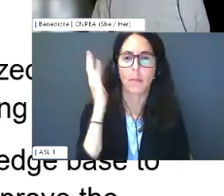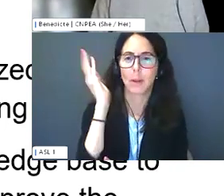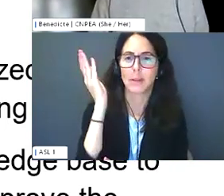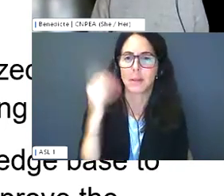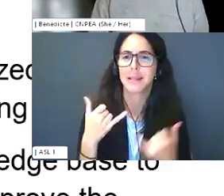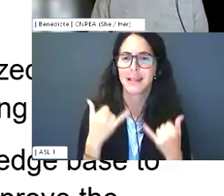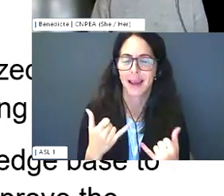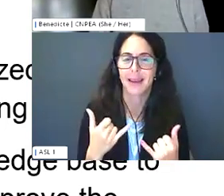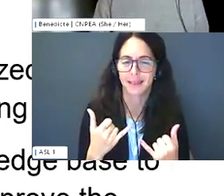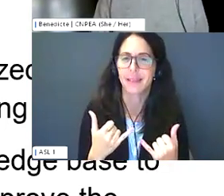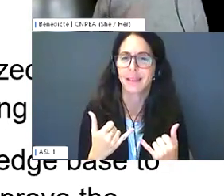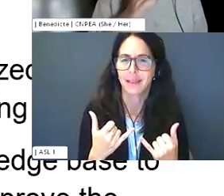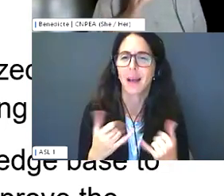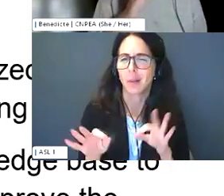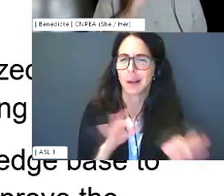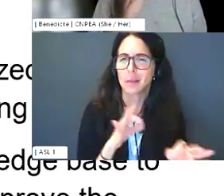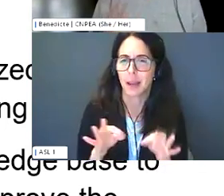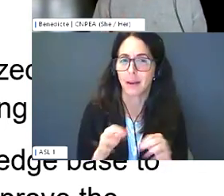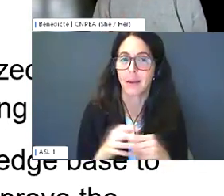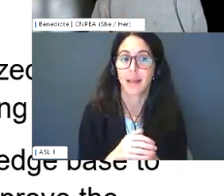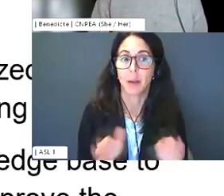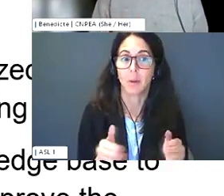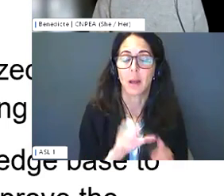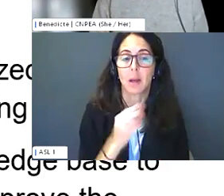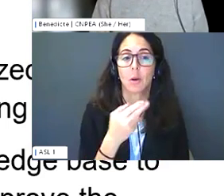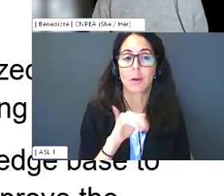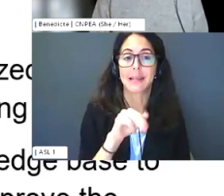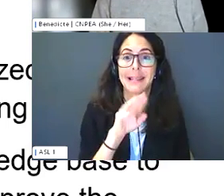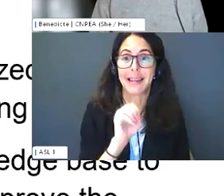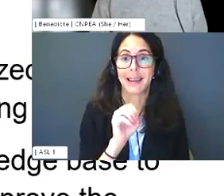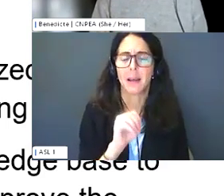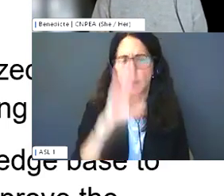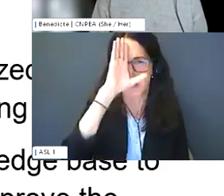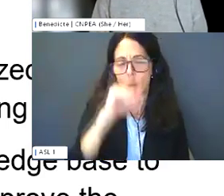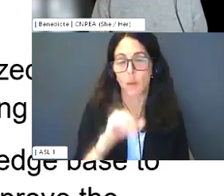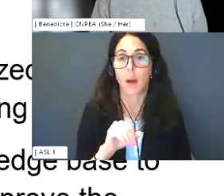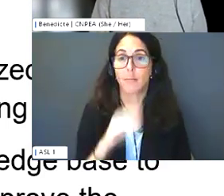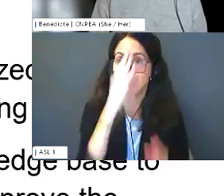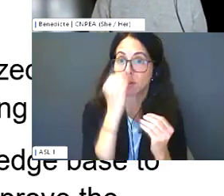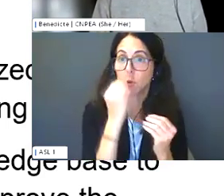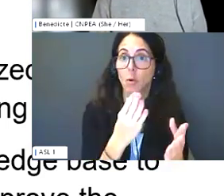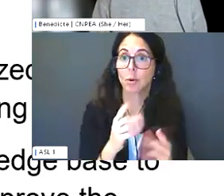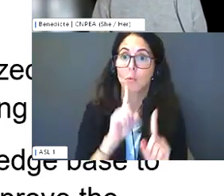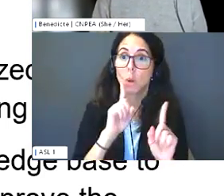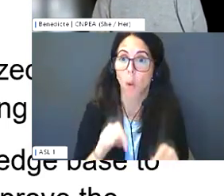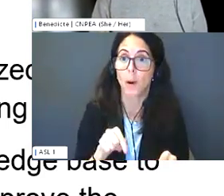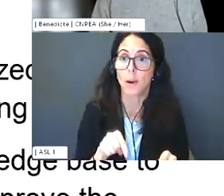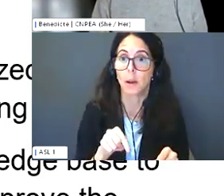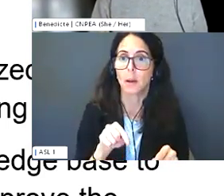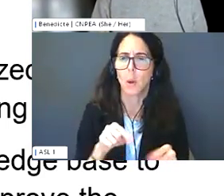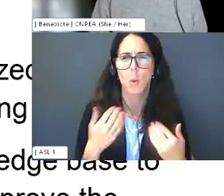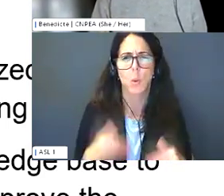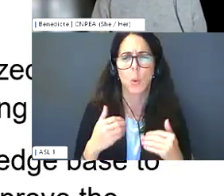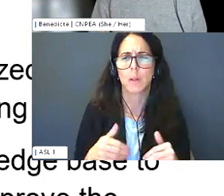I introduce Christine. We know that reporting and disclosure is a very difficult for older adults when